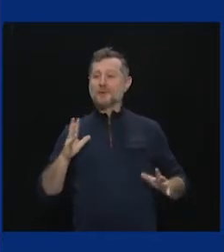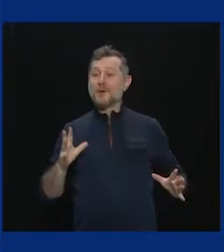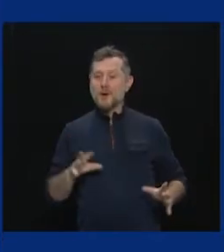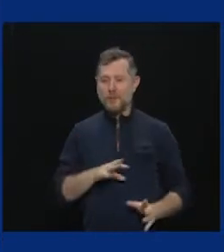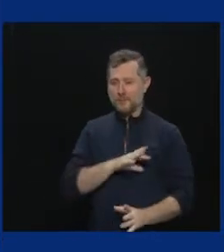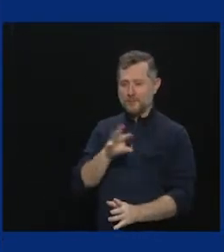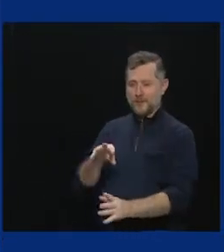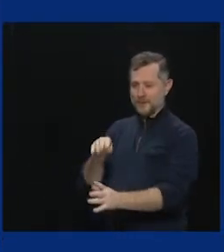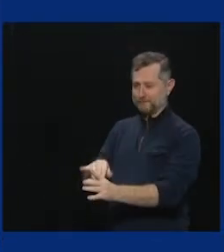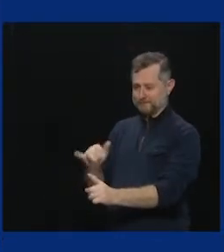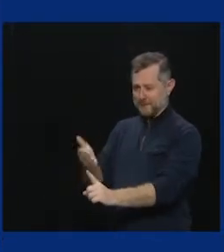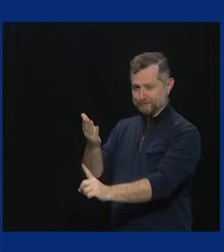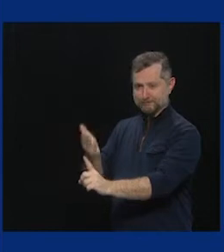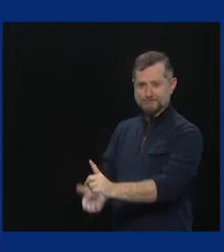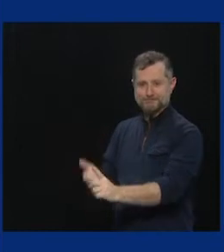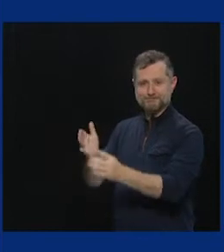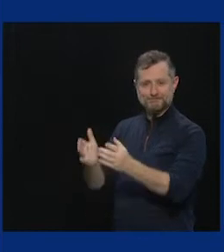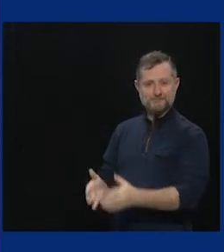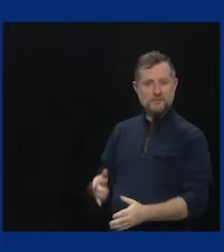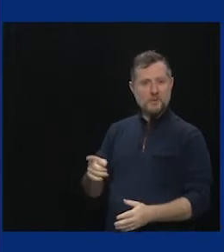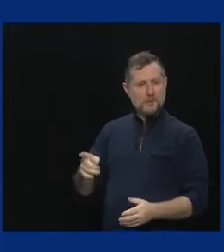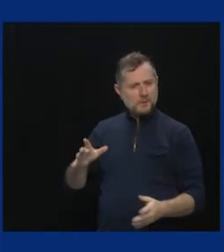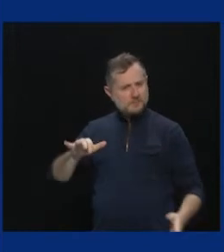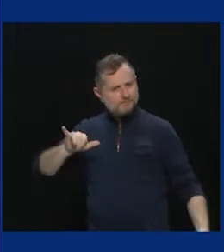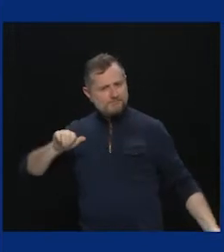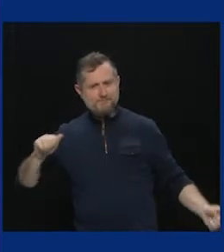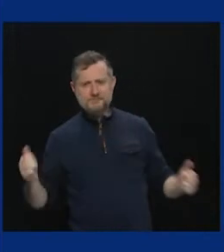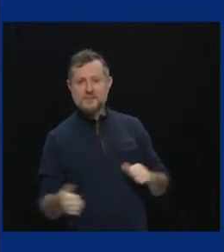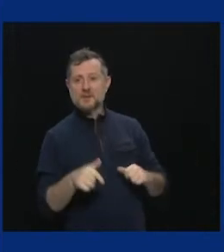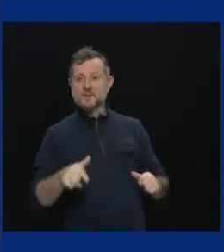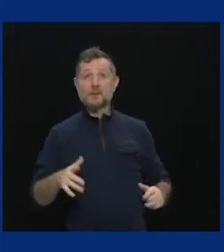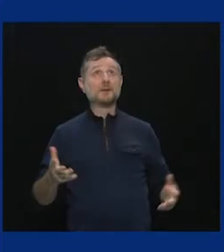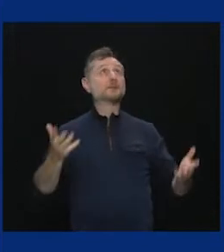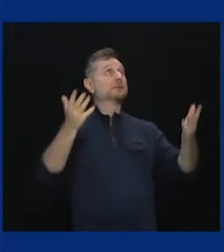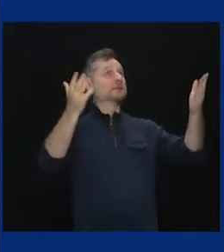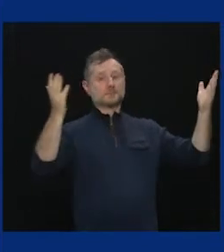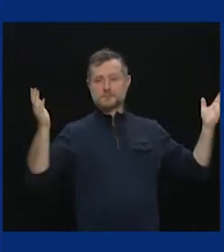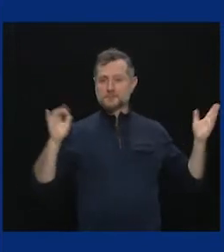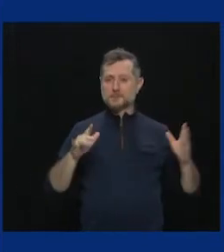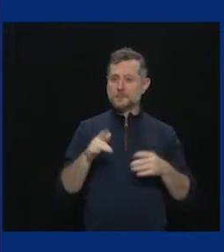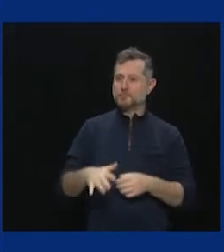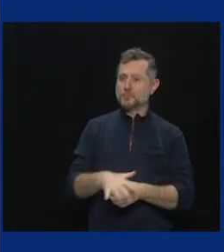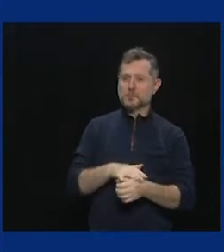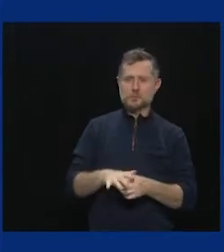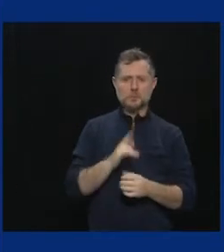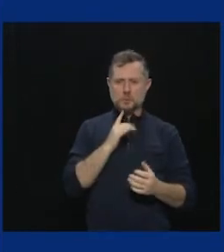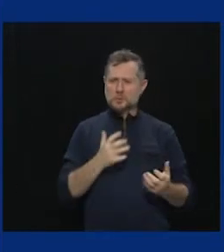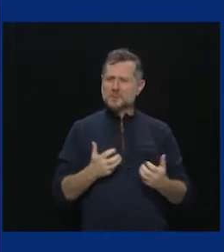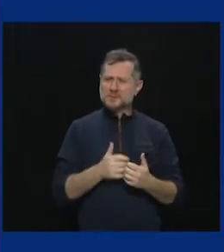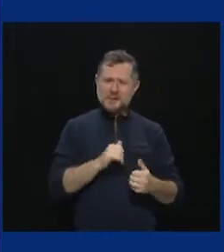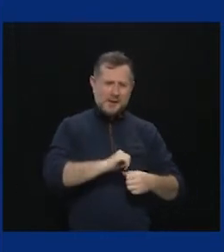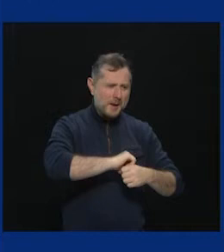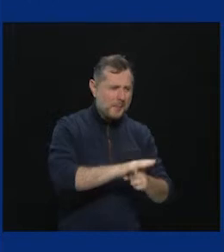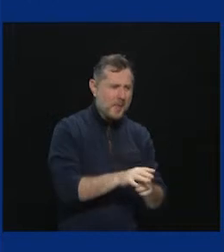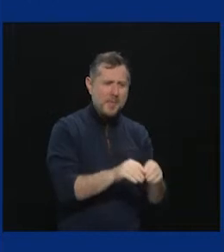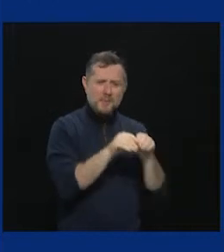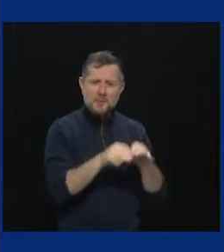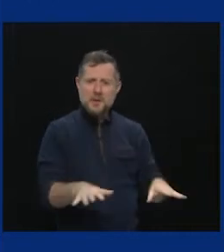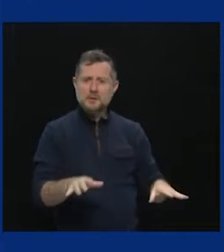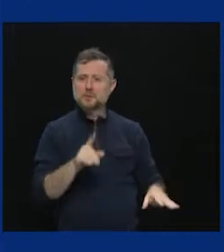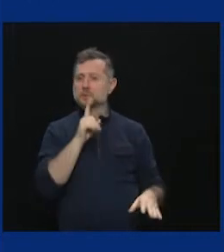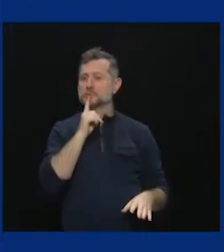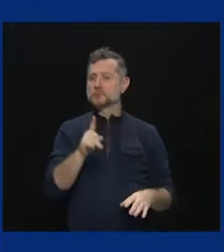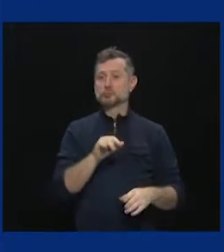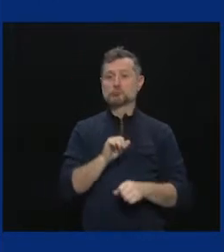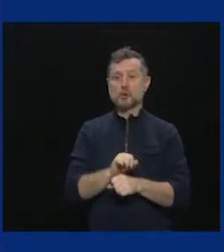you had to adapt this whole institution to the pandemic and make sure that your employees were safe